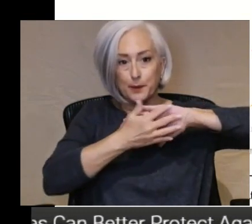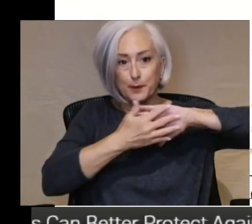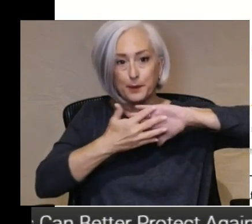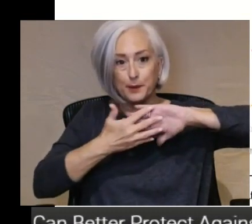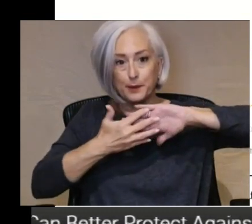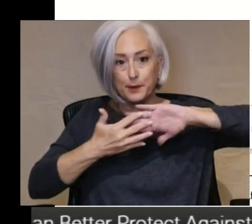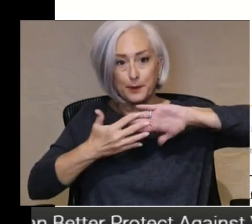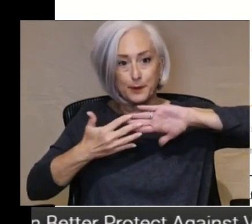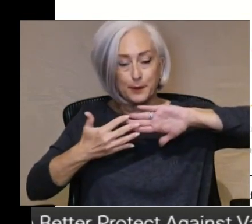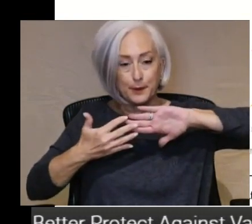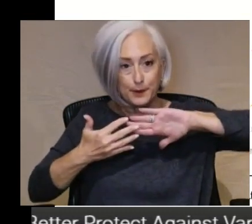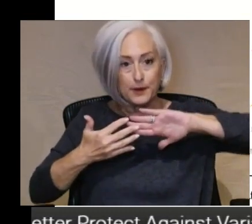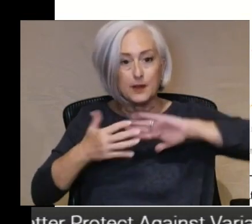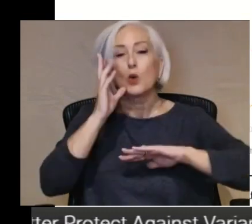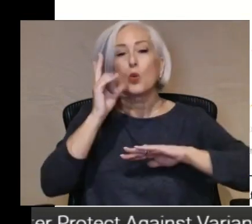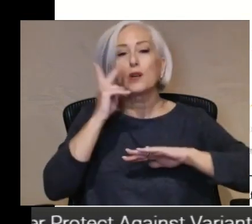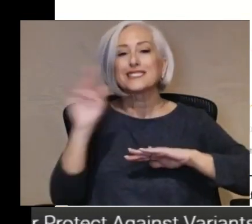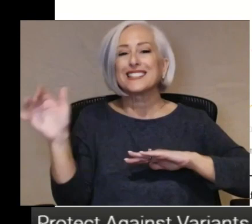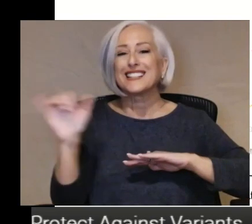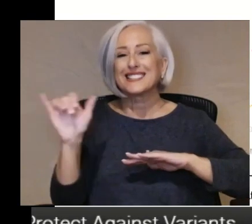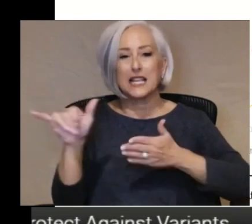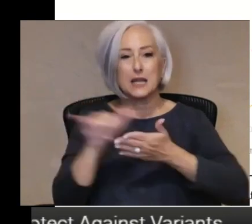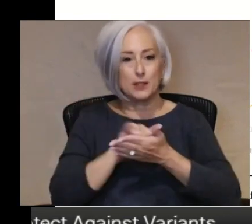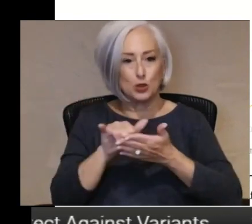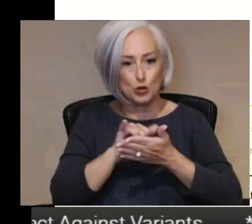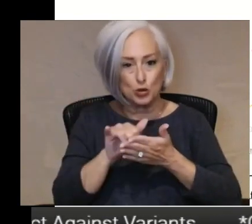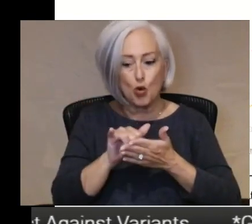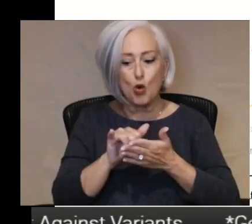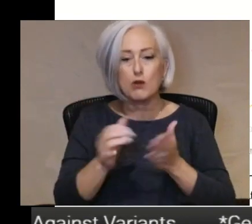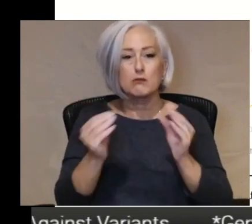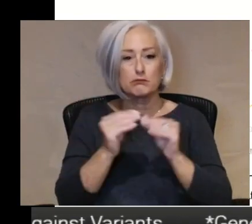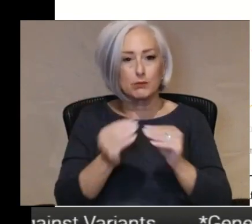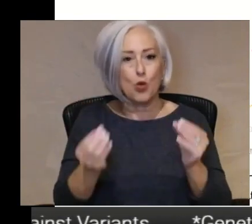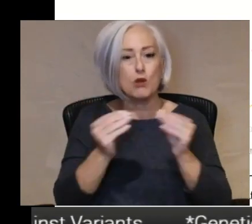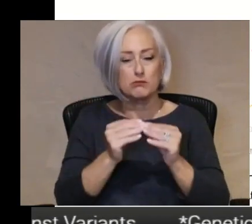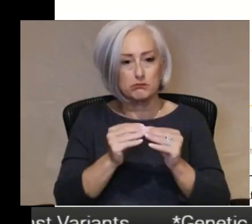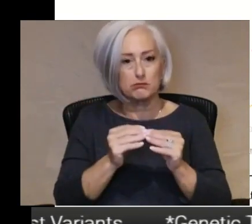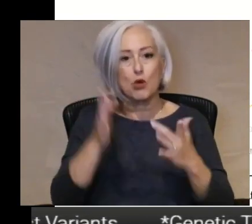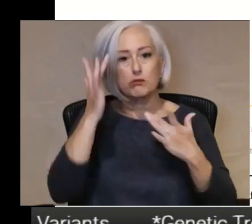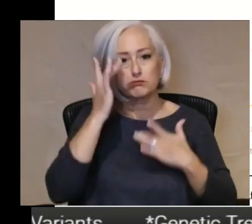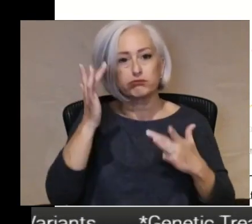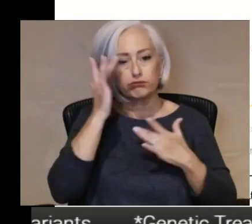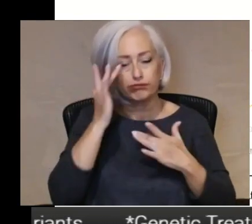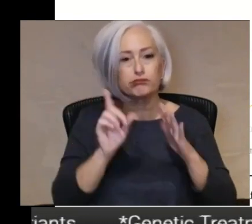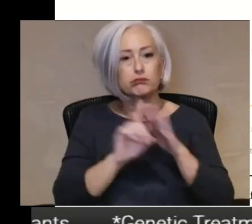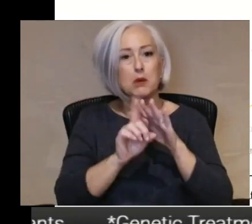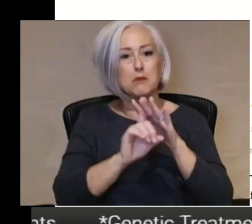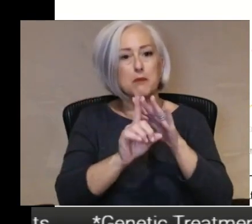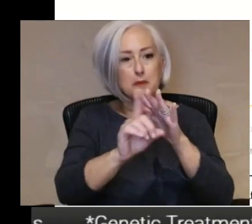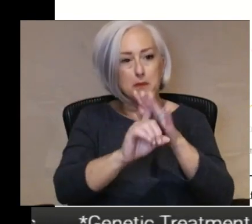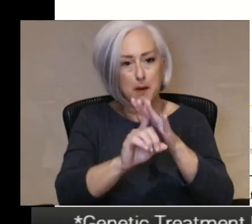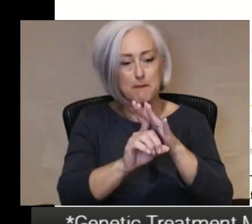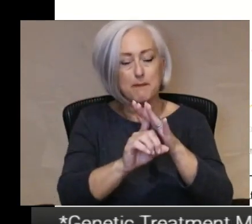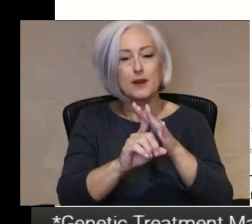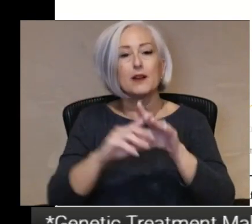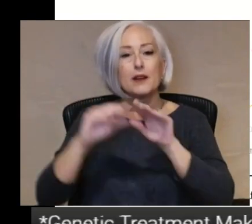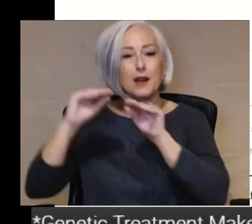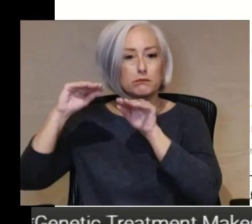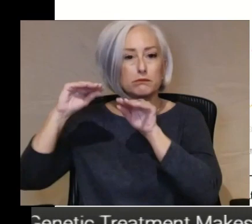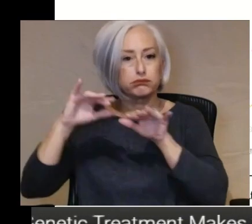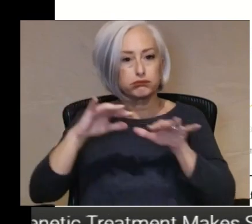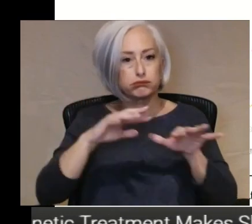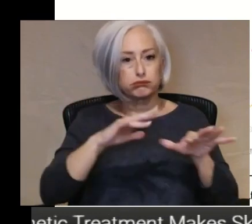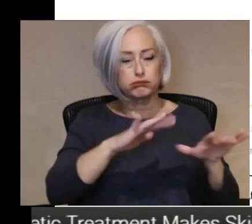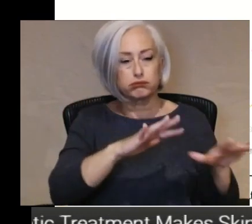New York, where things are turning pretty hot in the Northeast. And now beginning to emerge in the West Coast, and clearly in Colorado, a little bit in Wyoming,